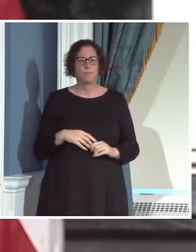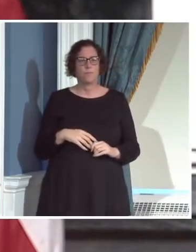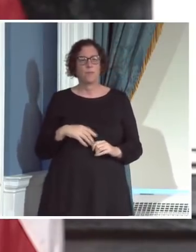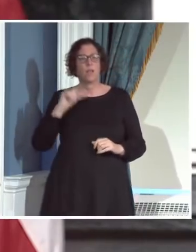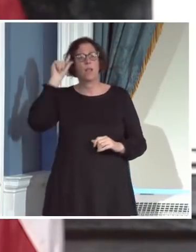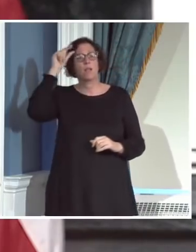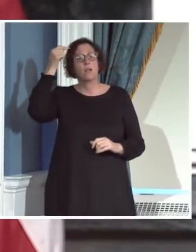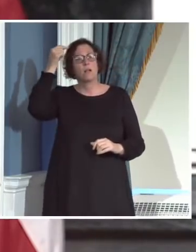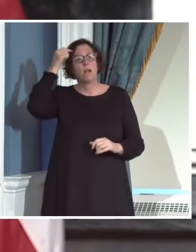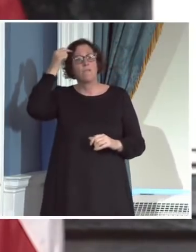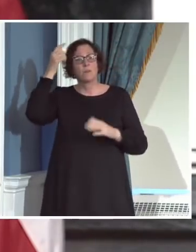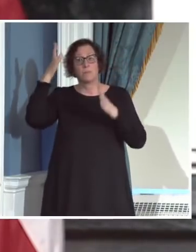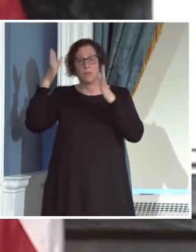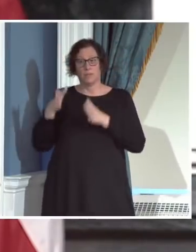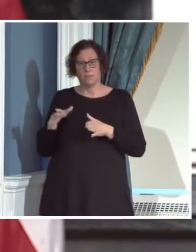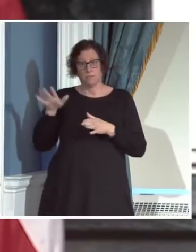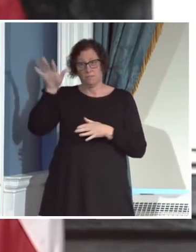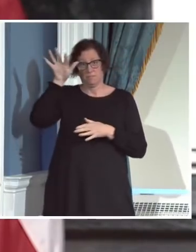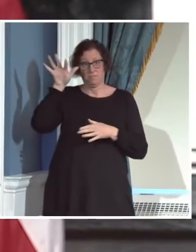to